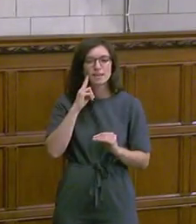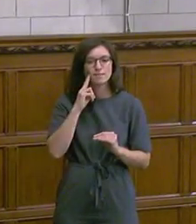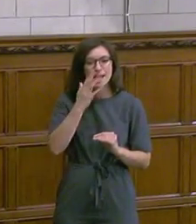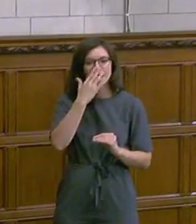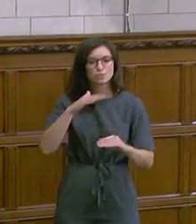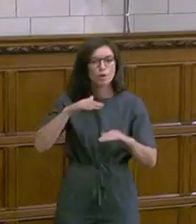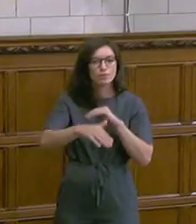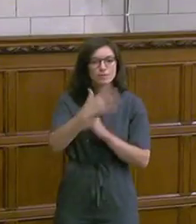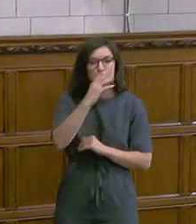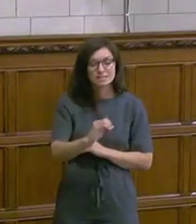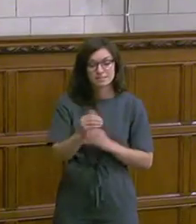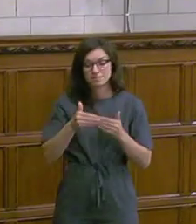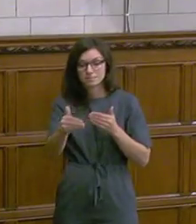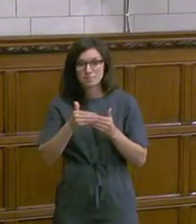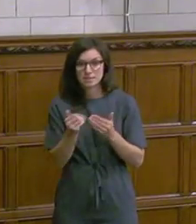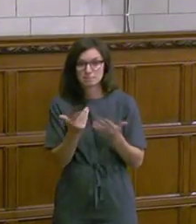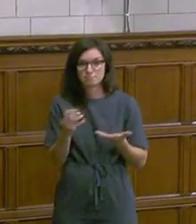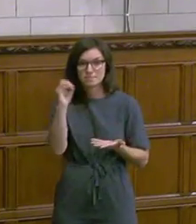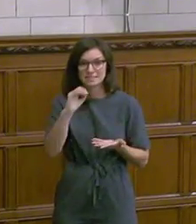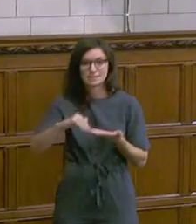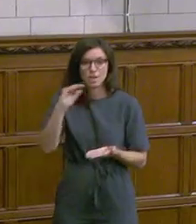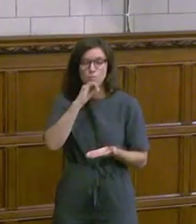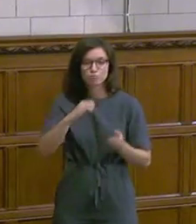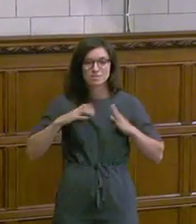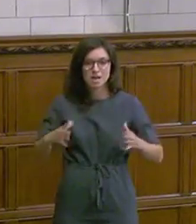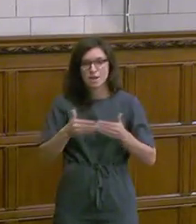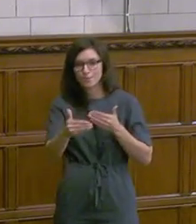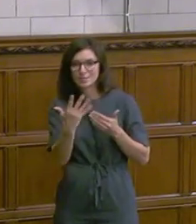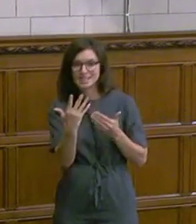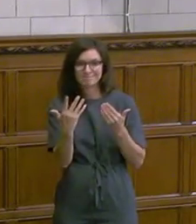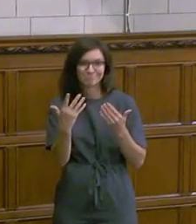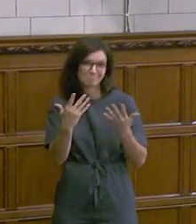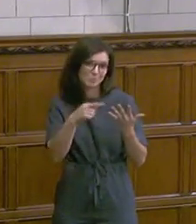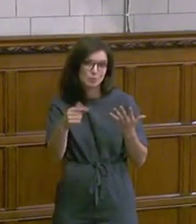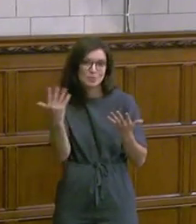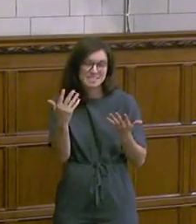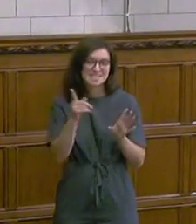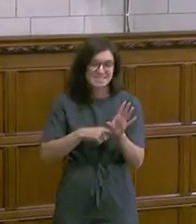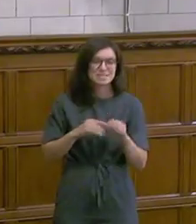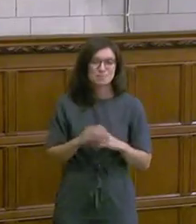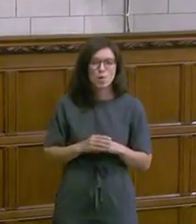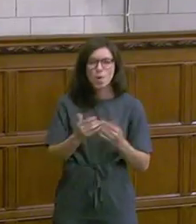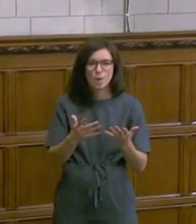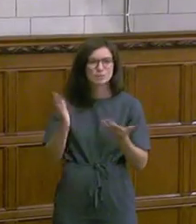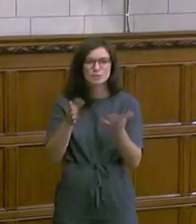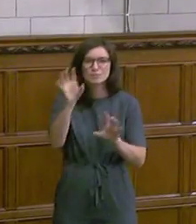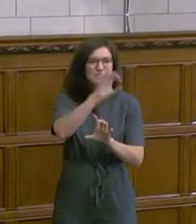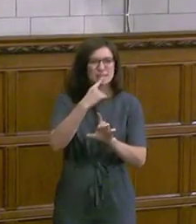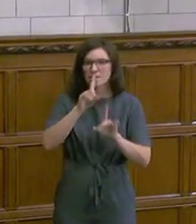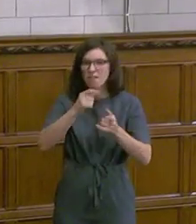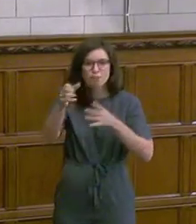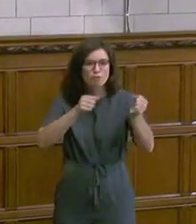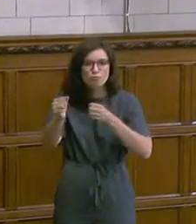are due to retire within the next 10 to 15 years. Many services are telling the NDCS that they cannot recruit.